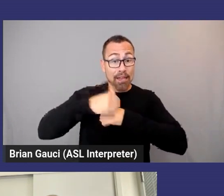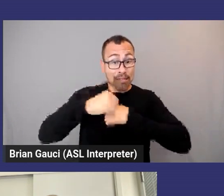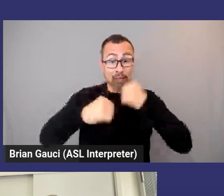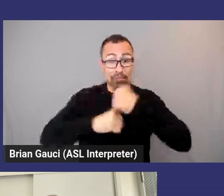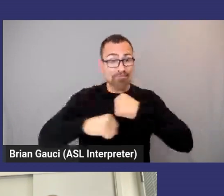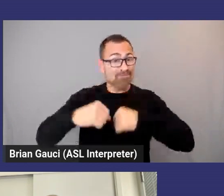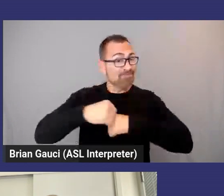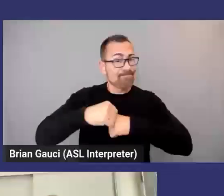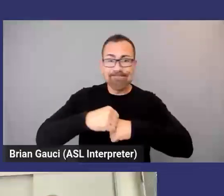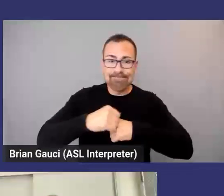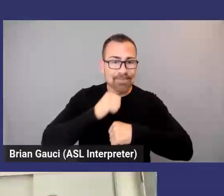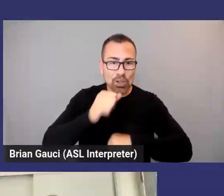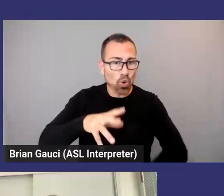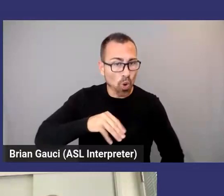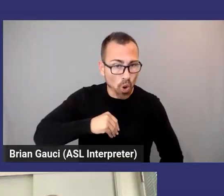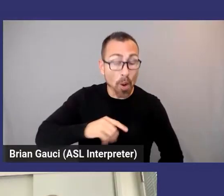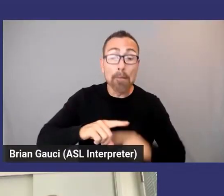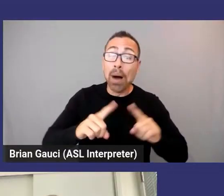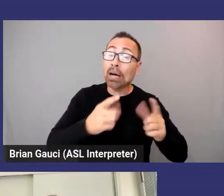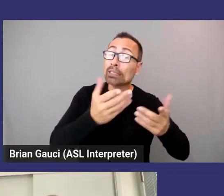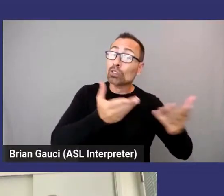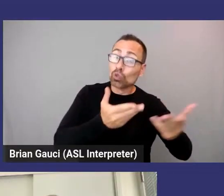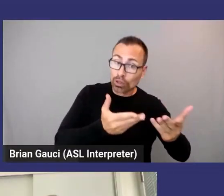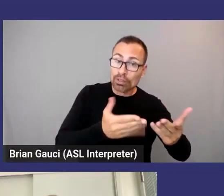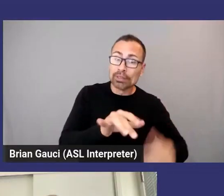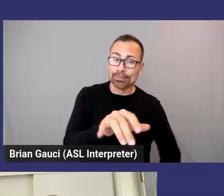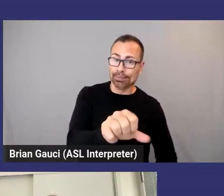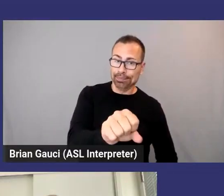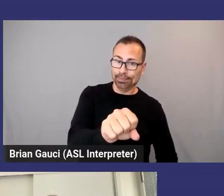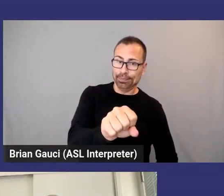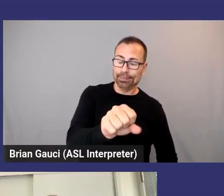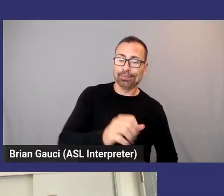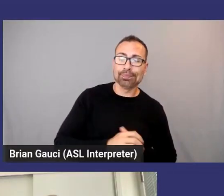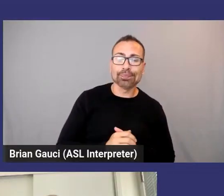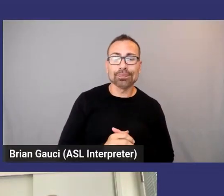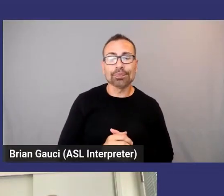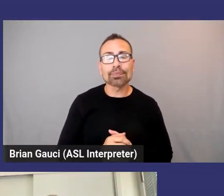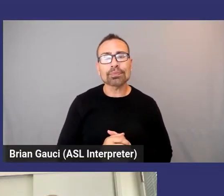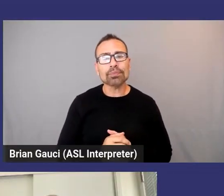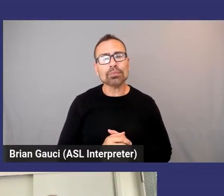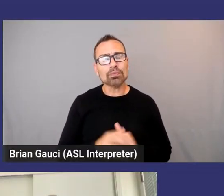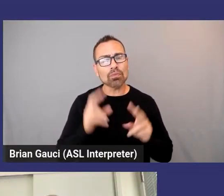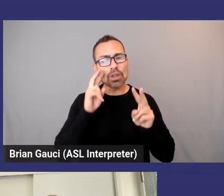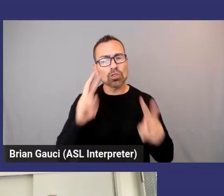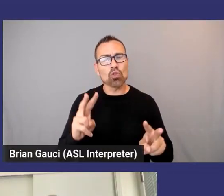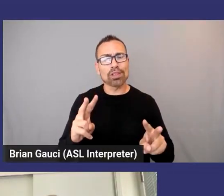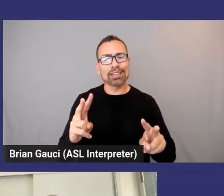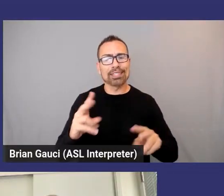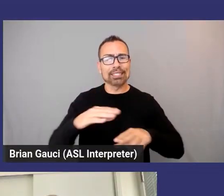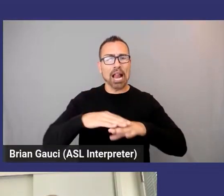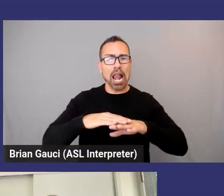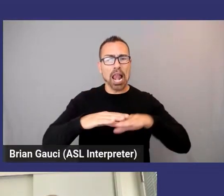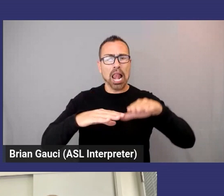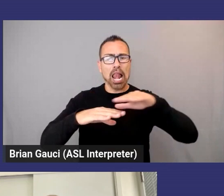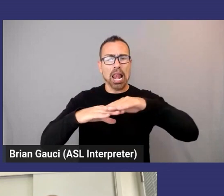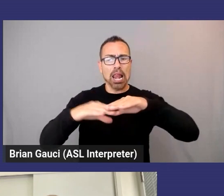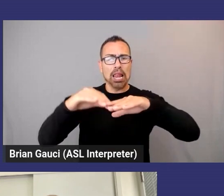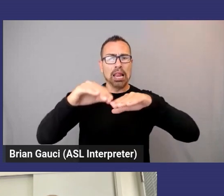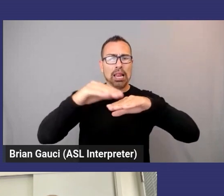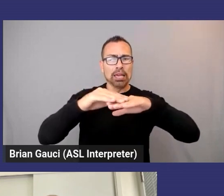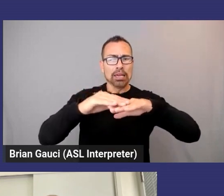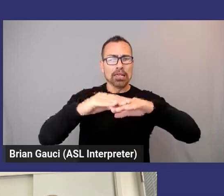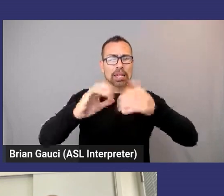about. And I think when you look at how these layers have kind of separated over time to fit into these